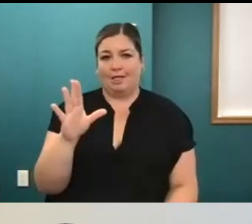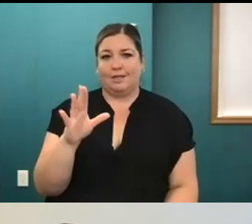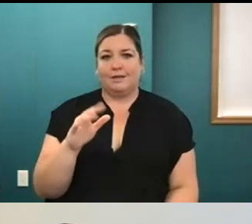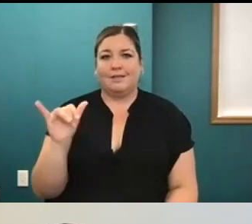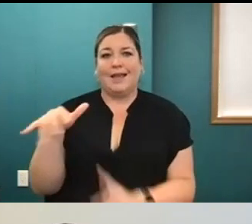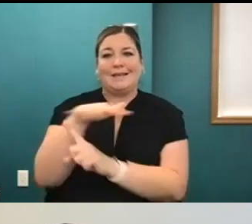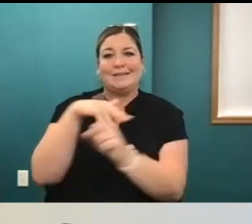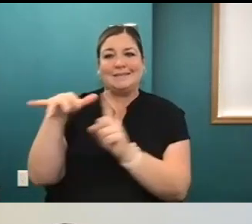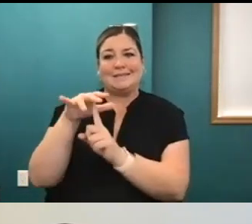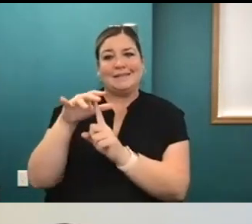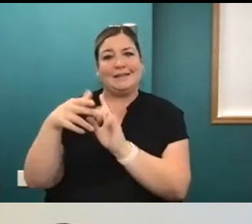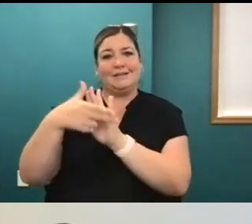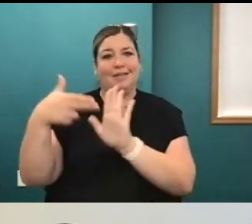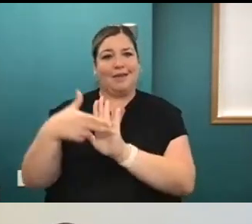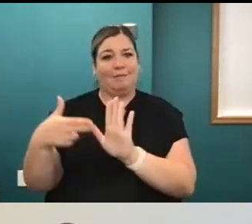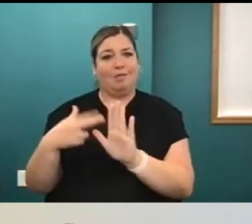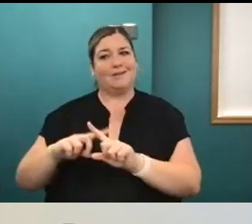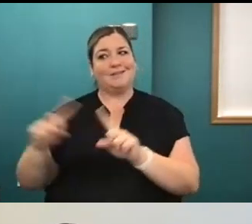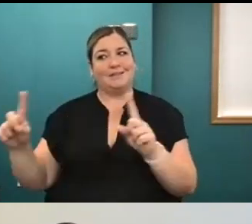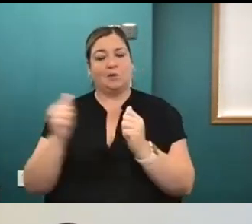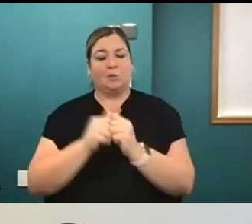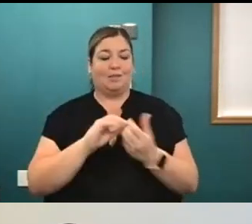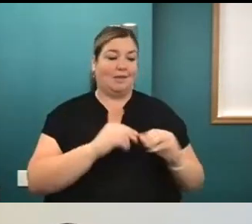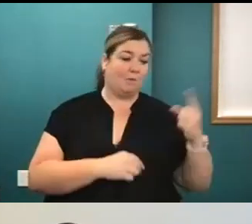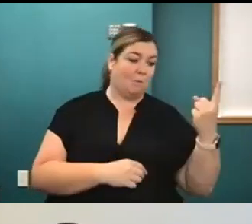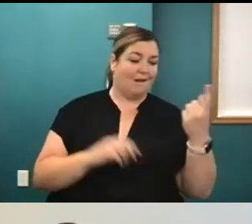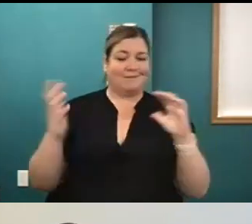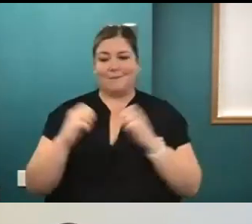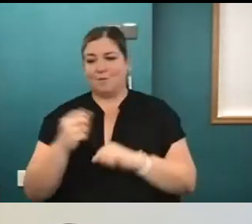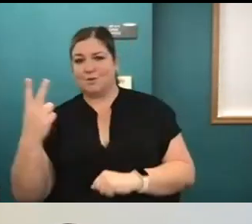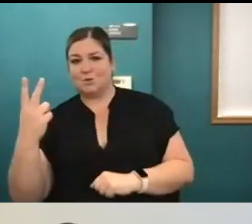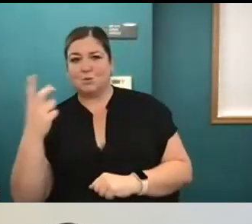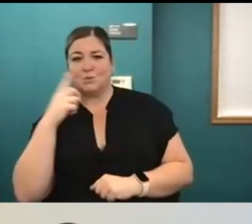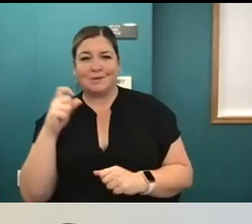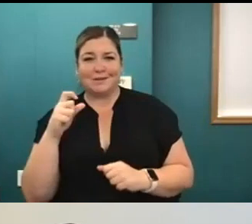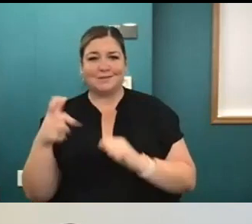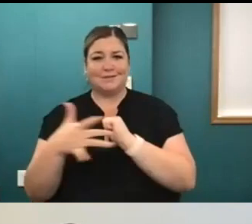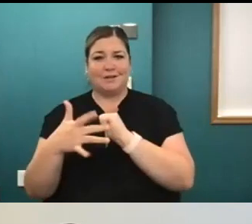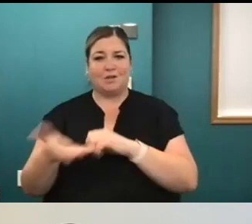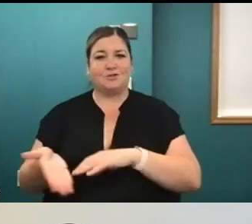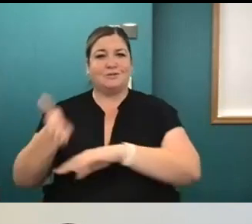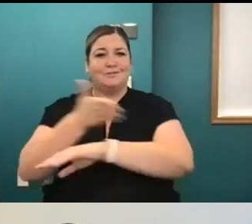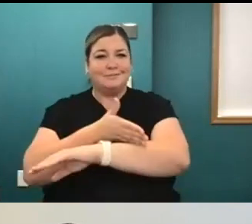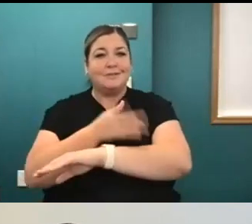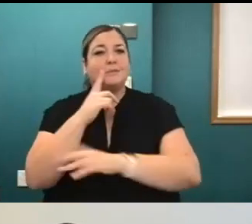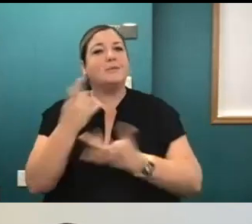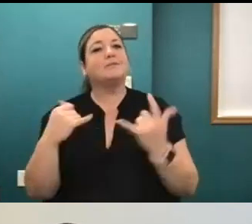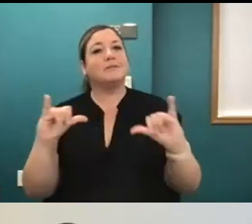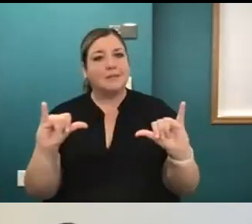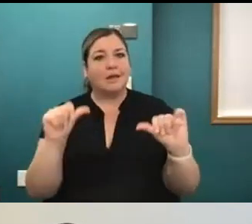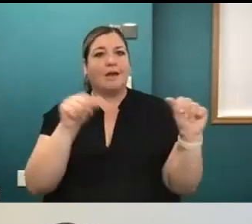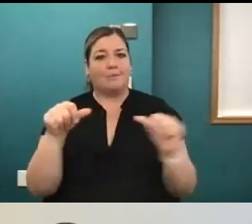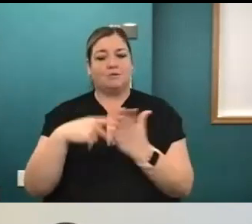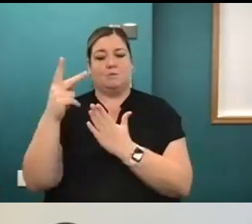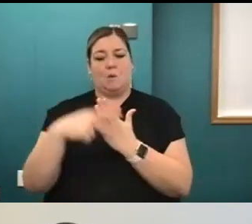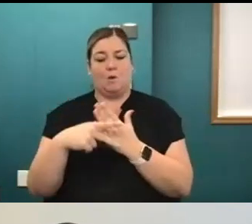stuff like that will be a little bit different with the Sonnet 1 versus the Sonnet 2 just because of the update in technology, but they will still be able to be programmed on